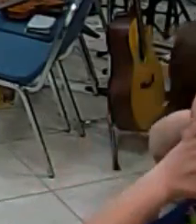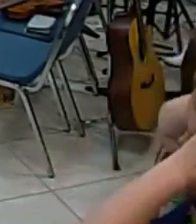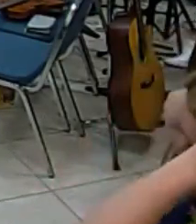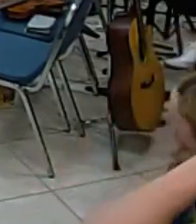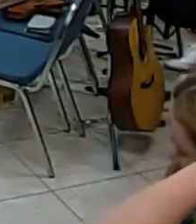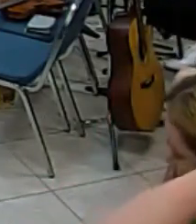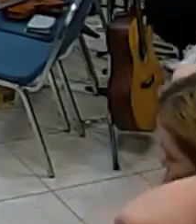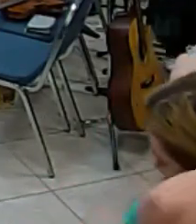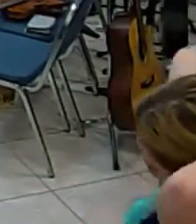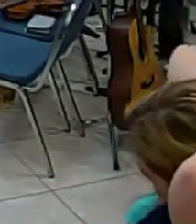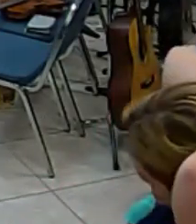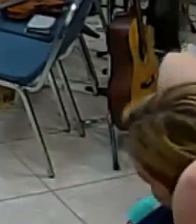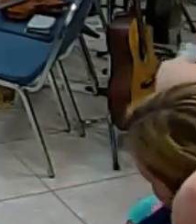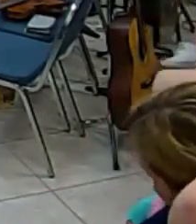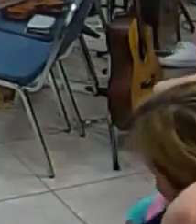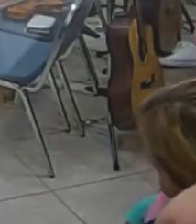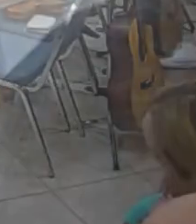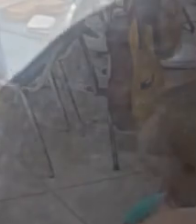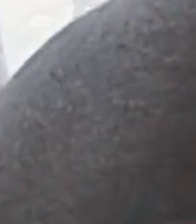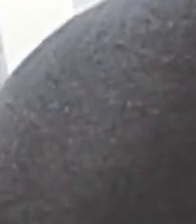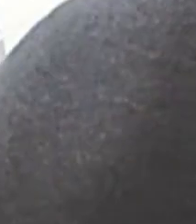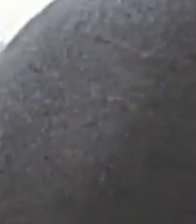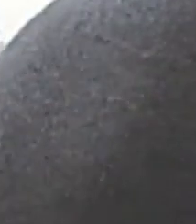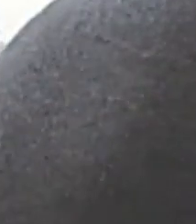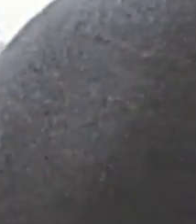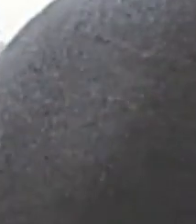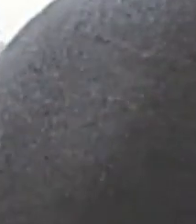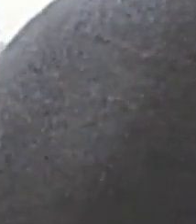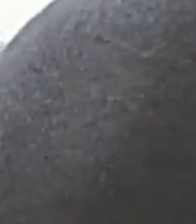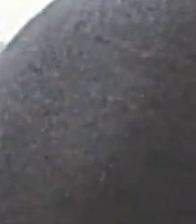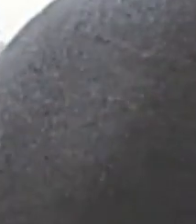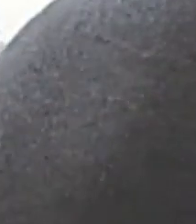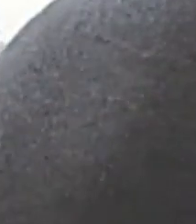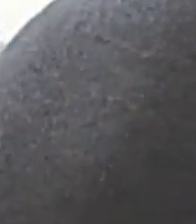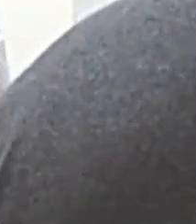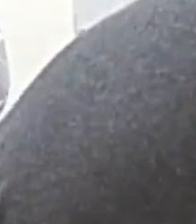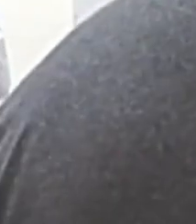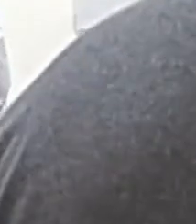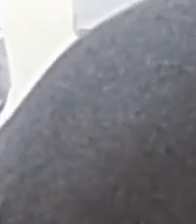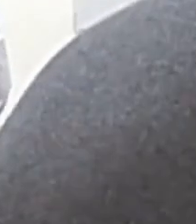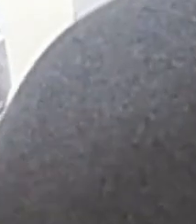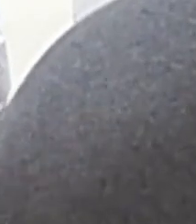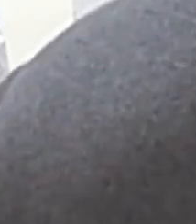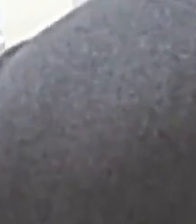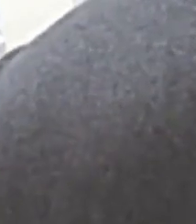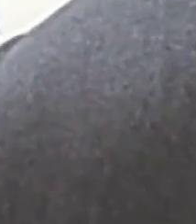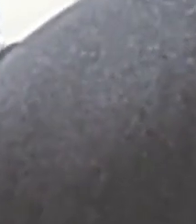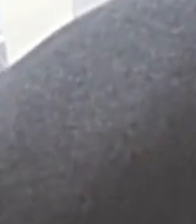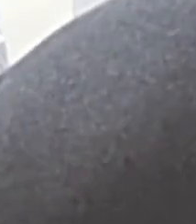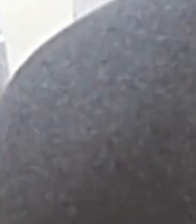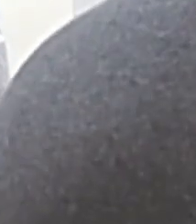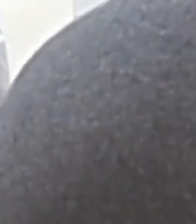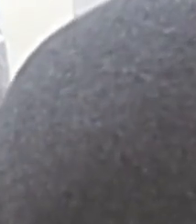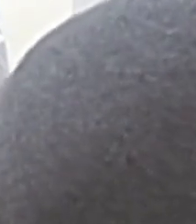Lord Father, receive our service, Lord. Our adoration to you.